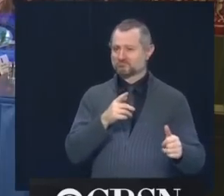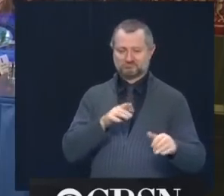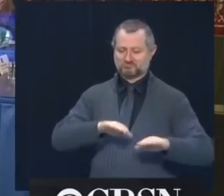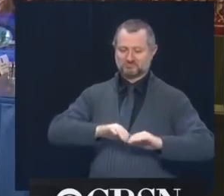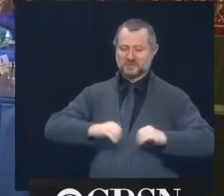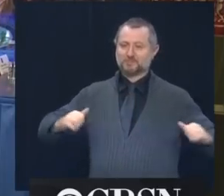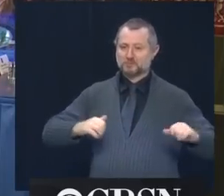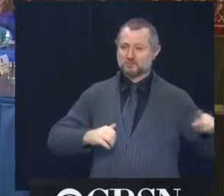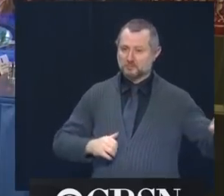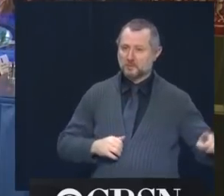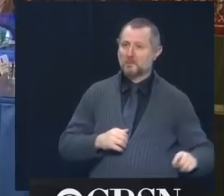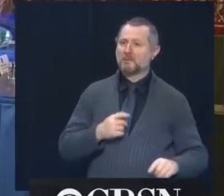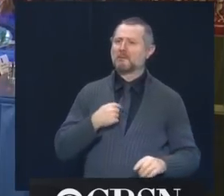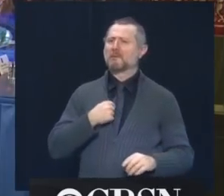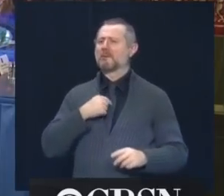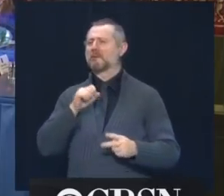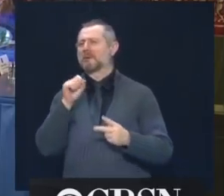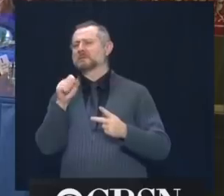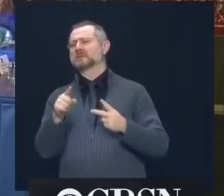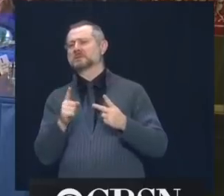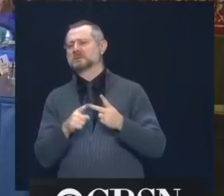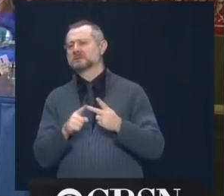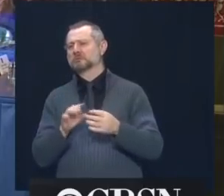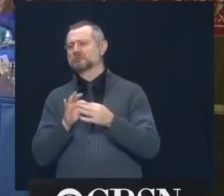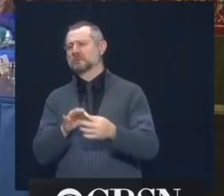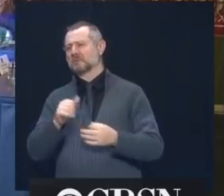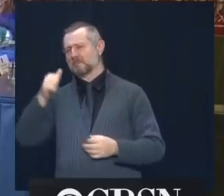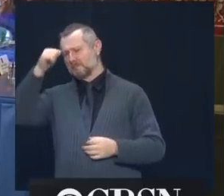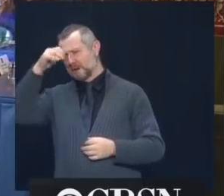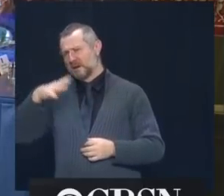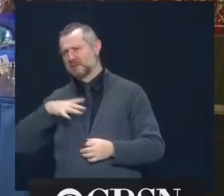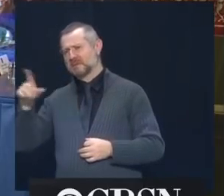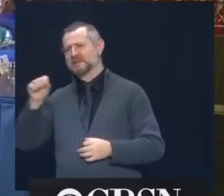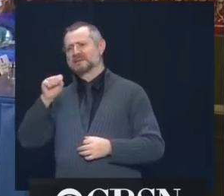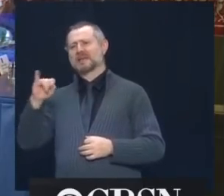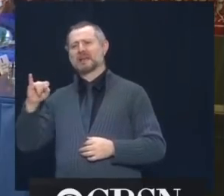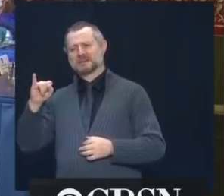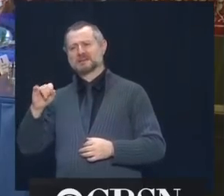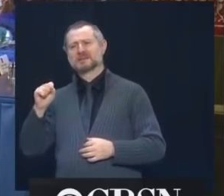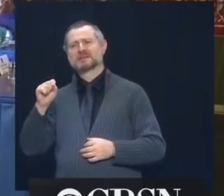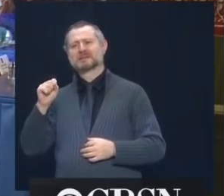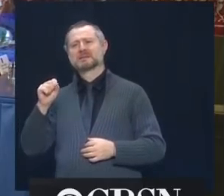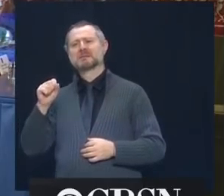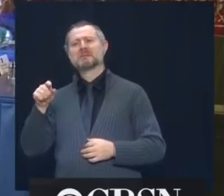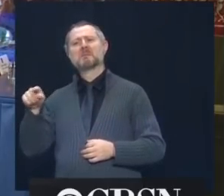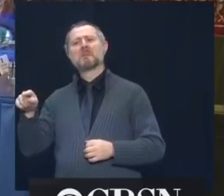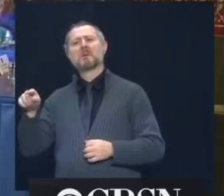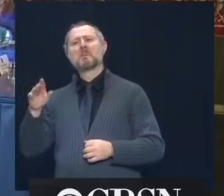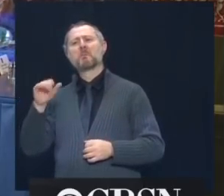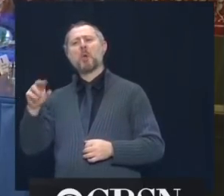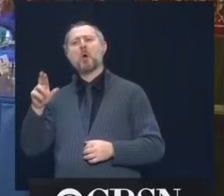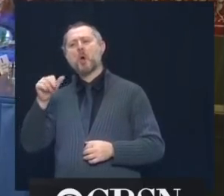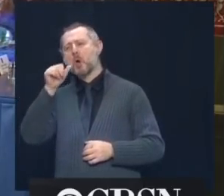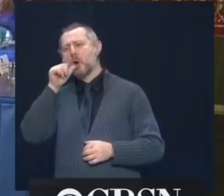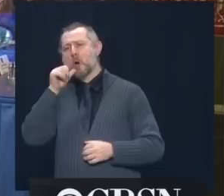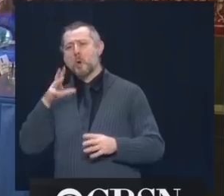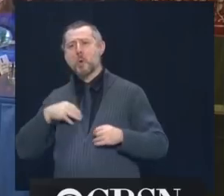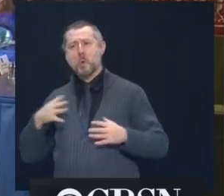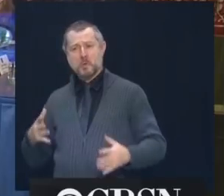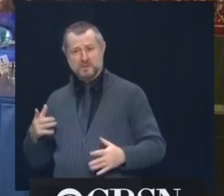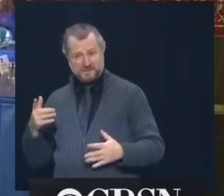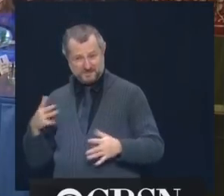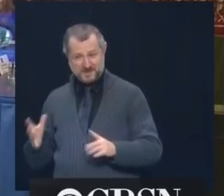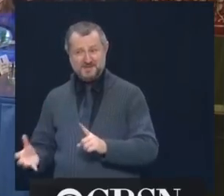second question has to do with the man in Staten Island, the bar owner, who, believe it or not, was released on his own